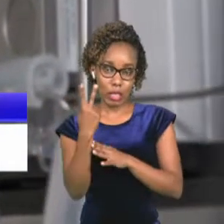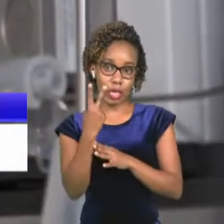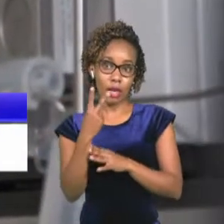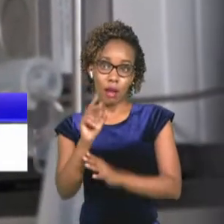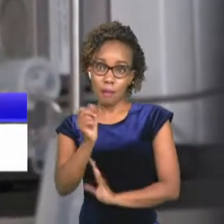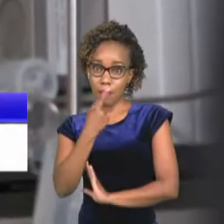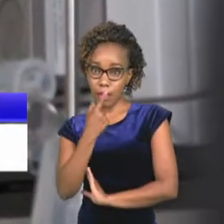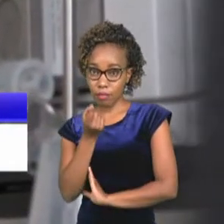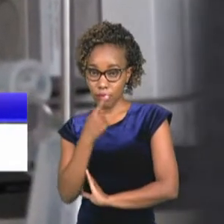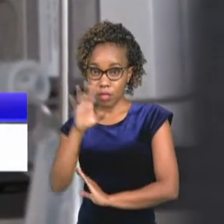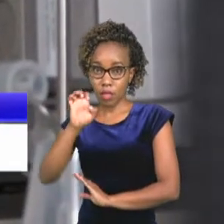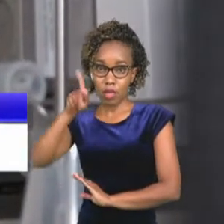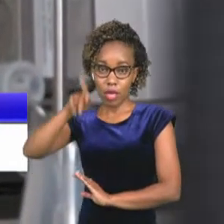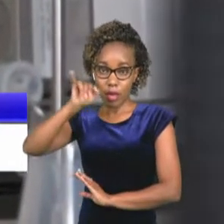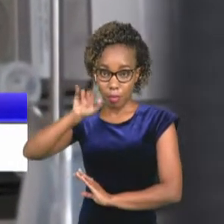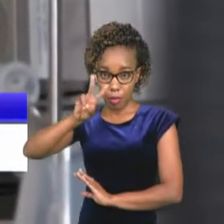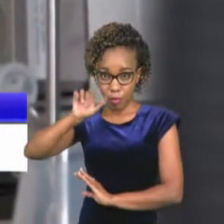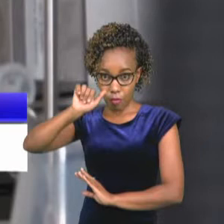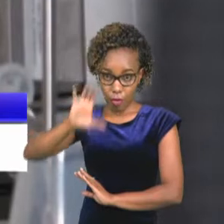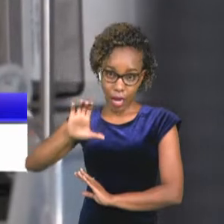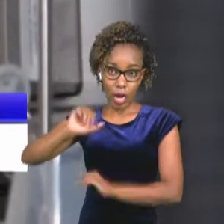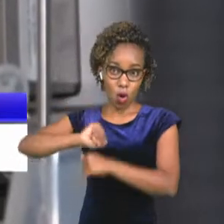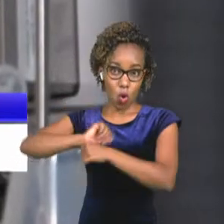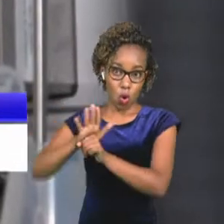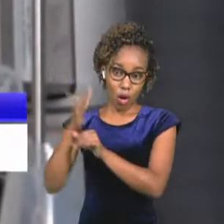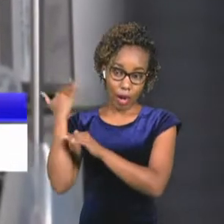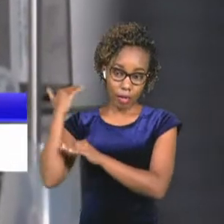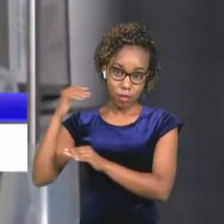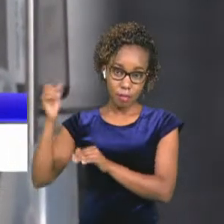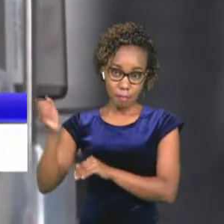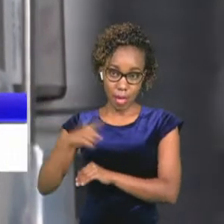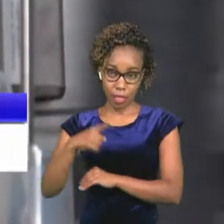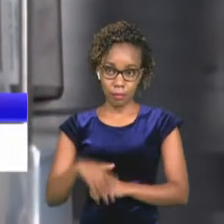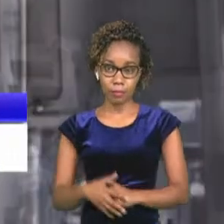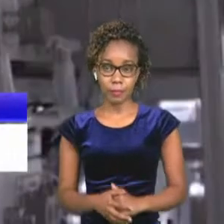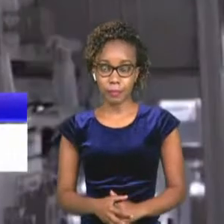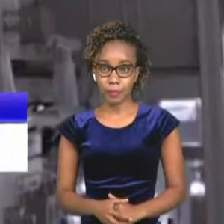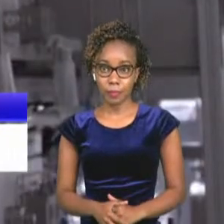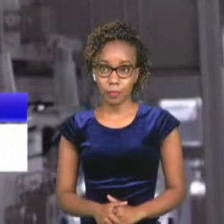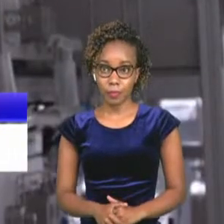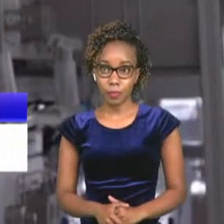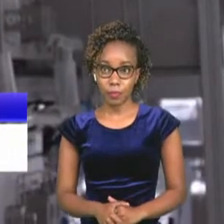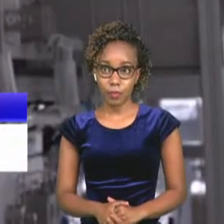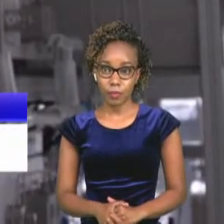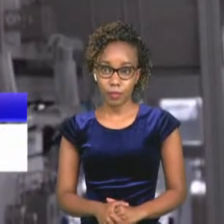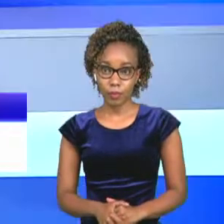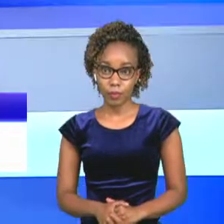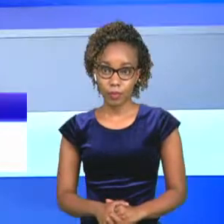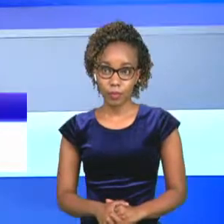vaccine, Epivac Corona, last month. Nyakundi Kelvin, Switch TV.